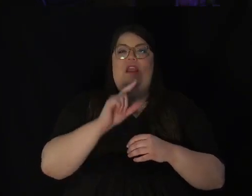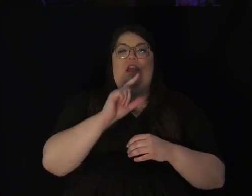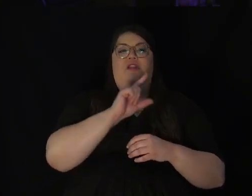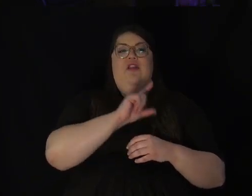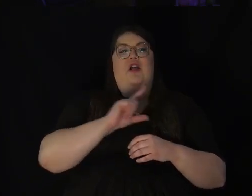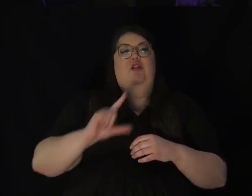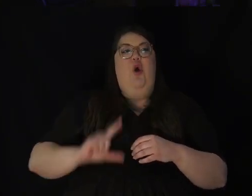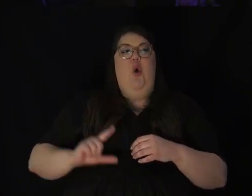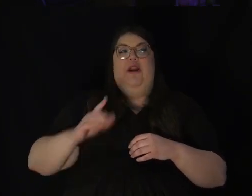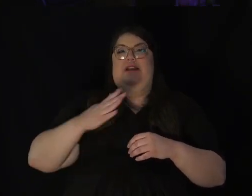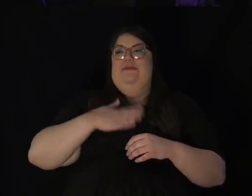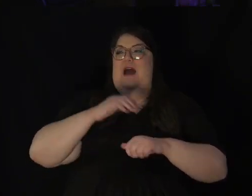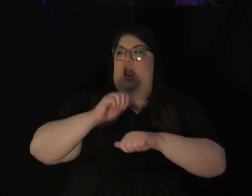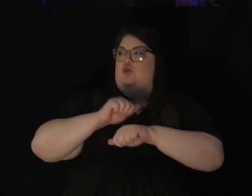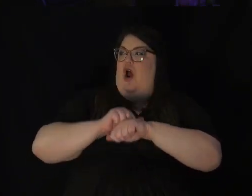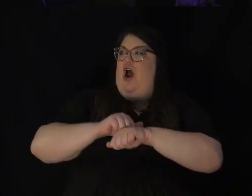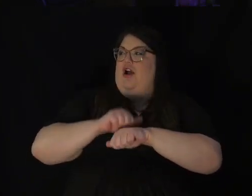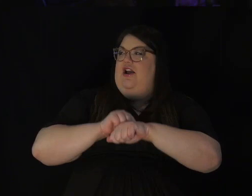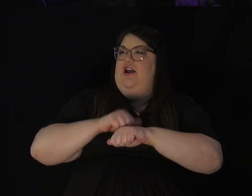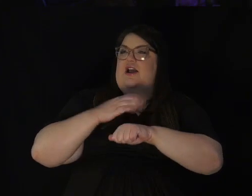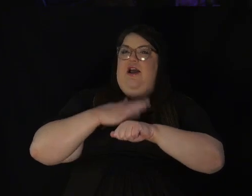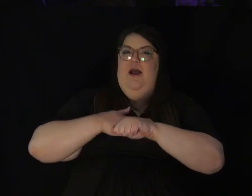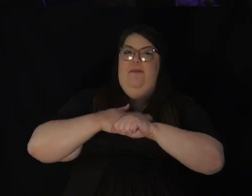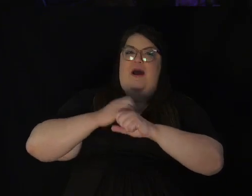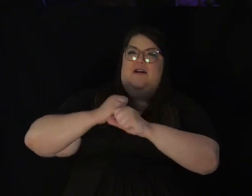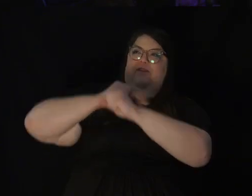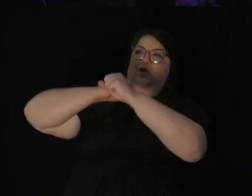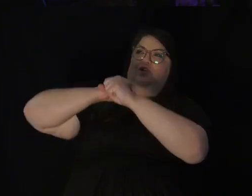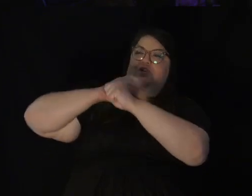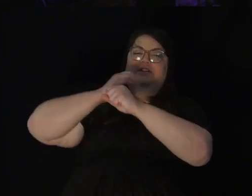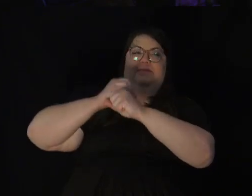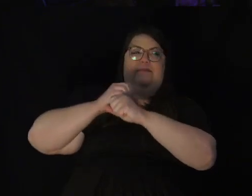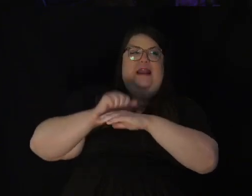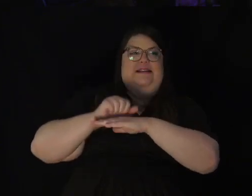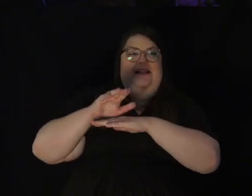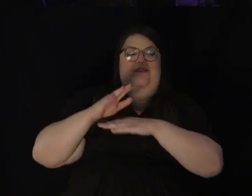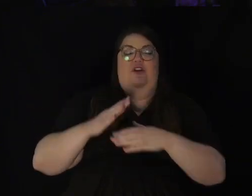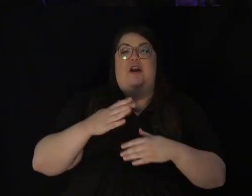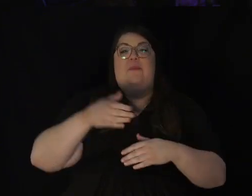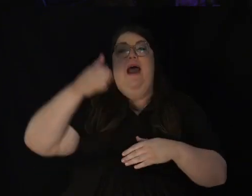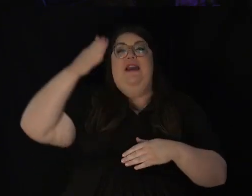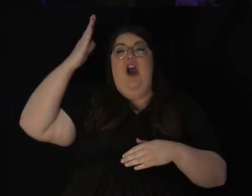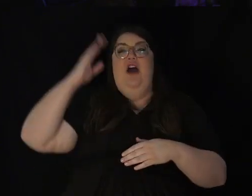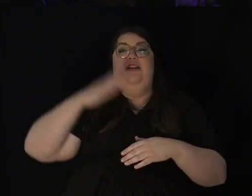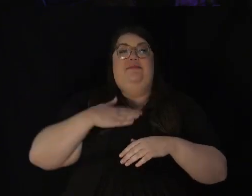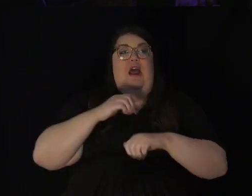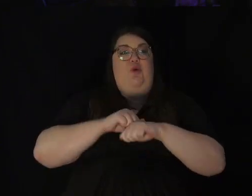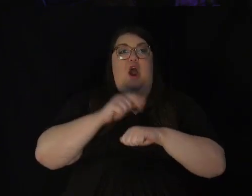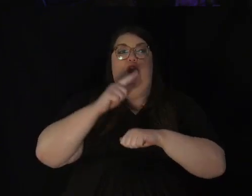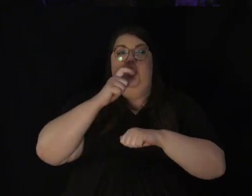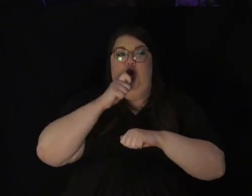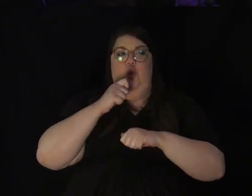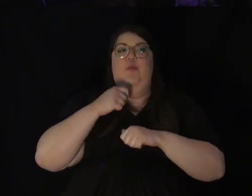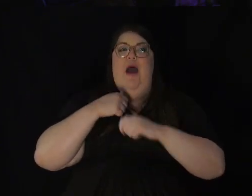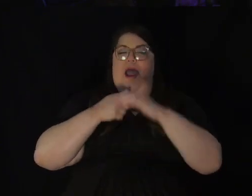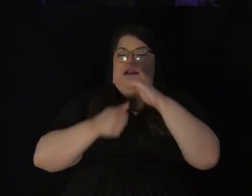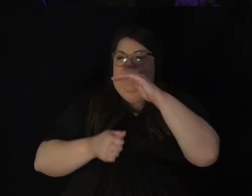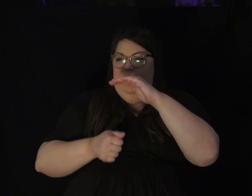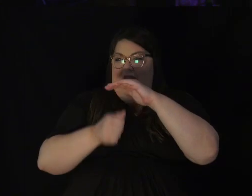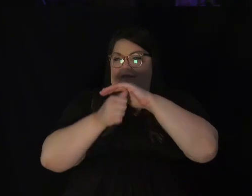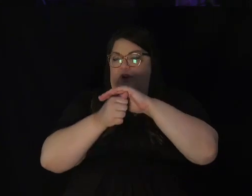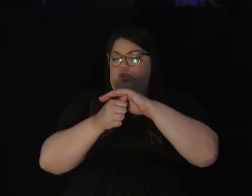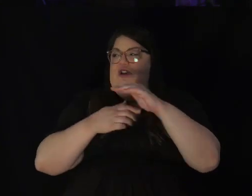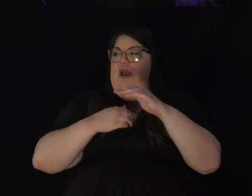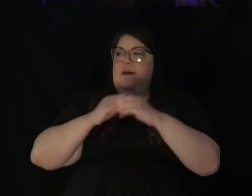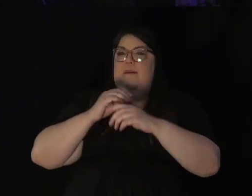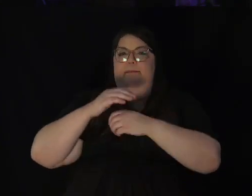my rock, my fortress, and my deliverer. My God is my rock in whom I take refuge, my